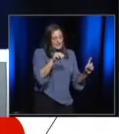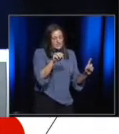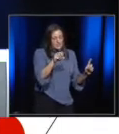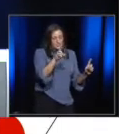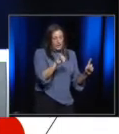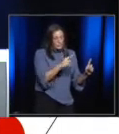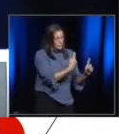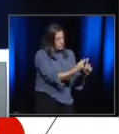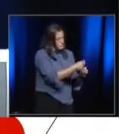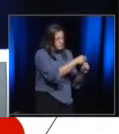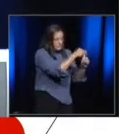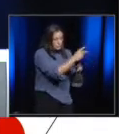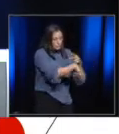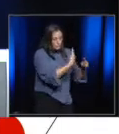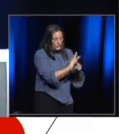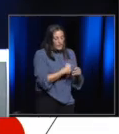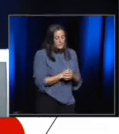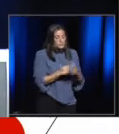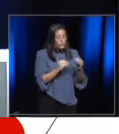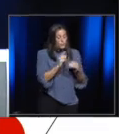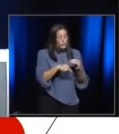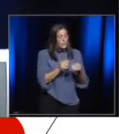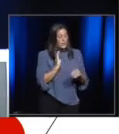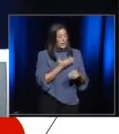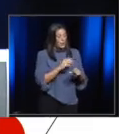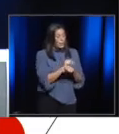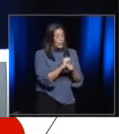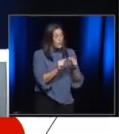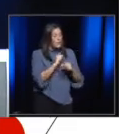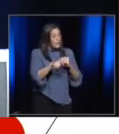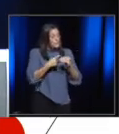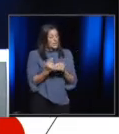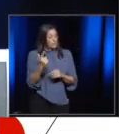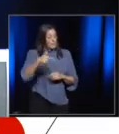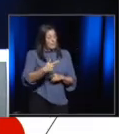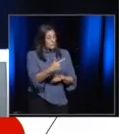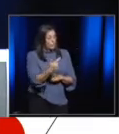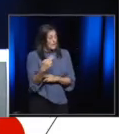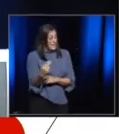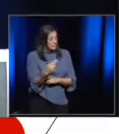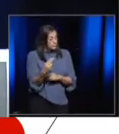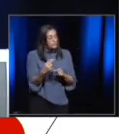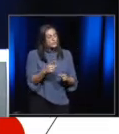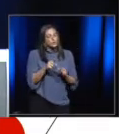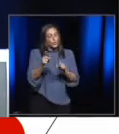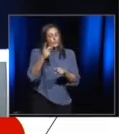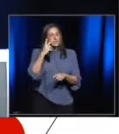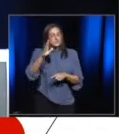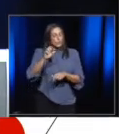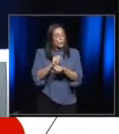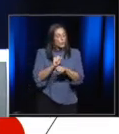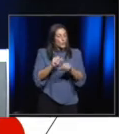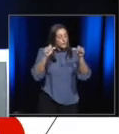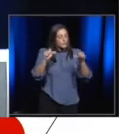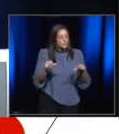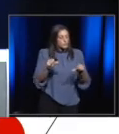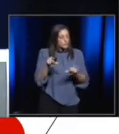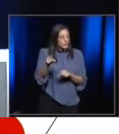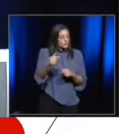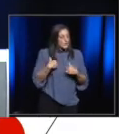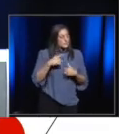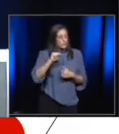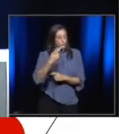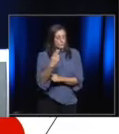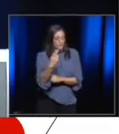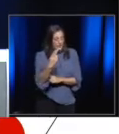dolphins. For more about our updated Hector's work, go and see Debbie Steele's poster on Thursday. She really loves chatting to people endlessly. She would love